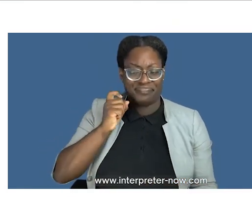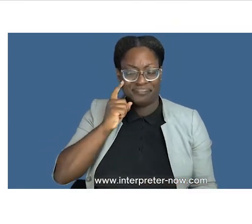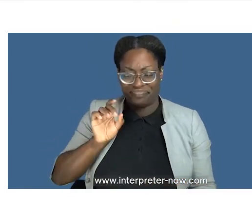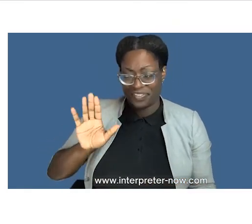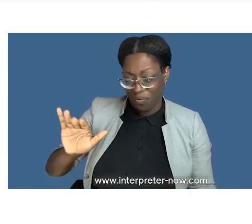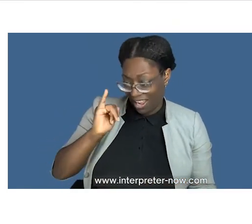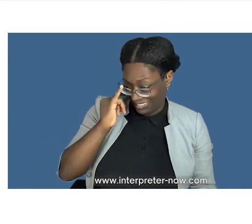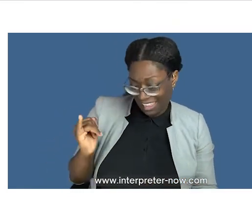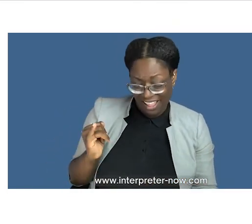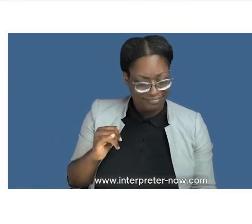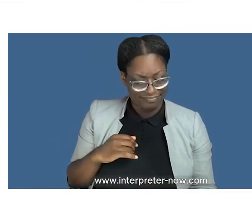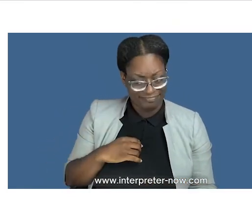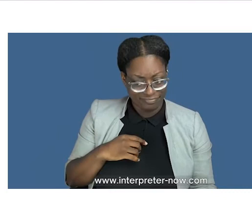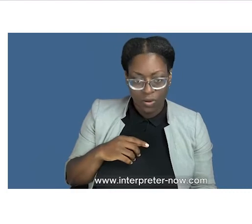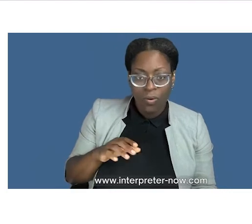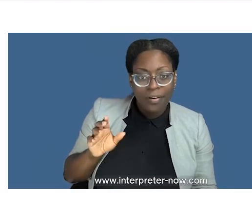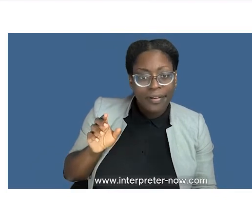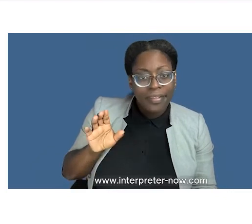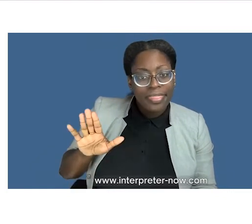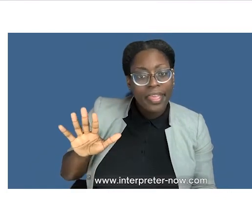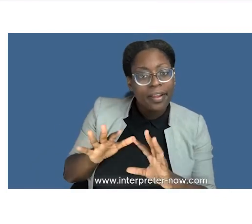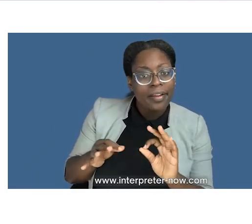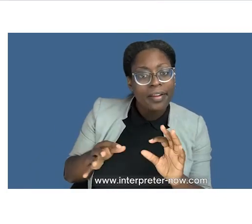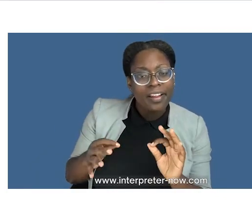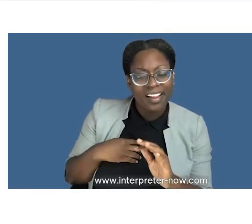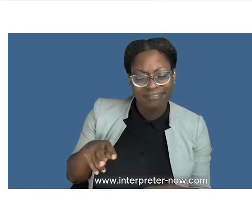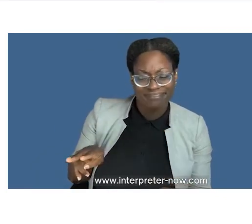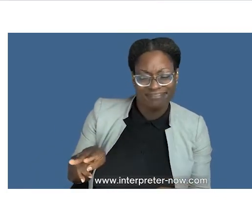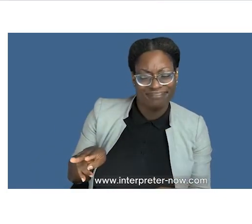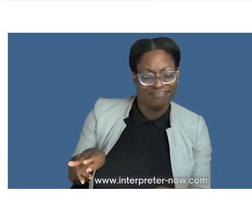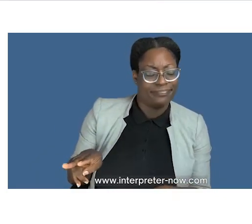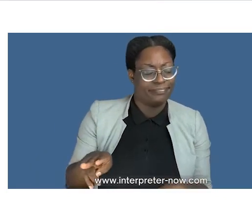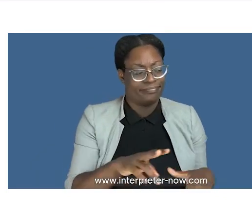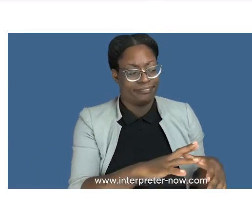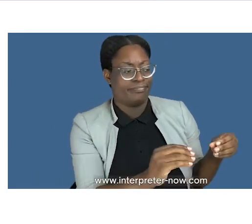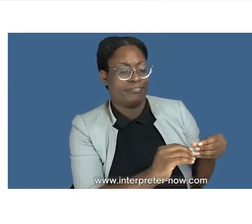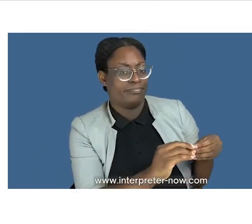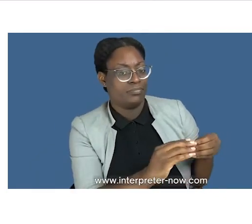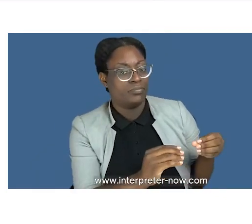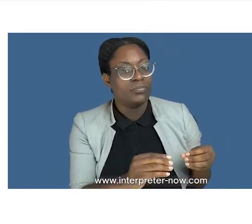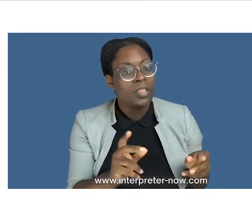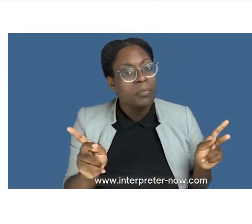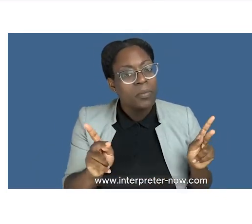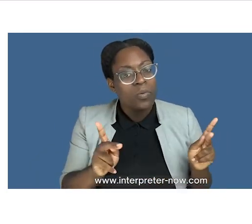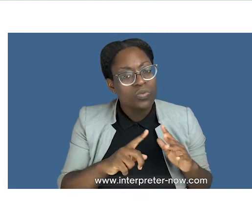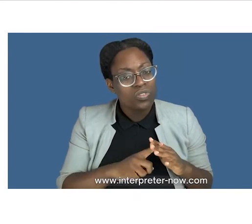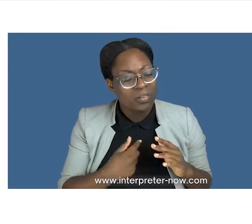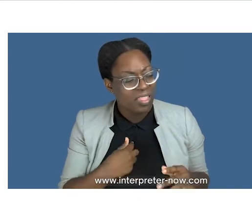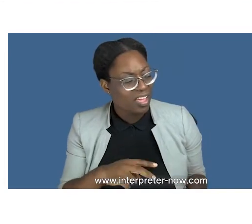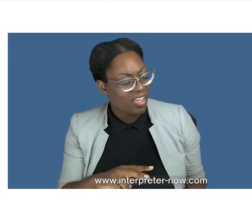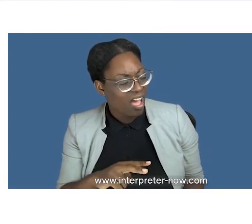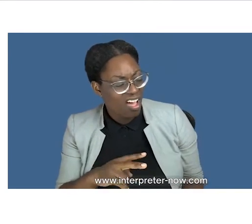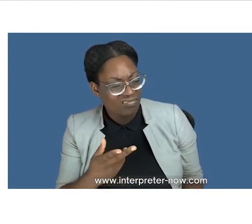and experience is regularly questioned, when they're belittled, you can sometimes internalize that, right?